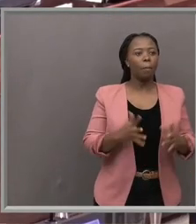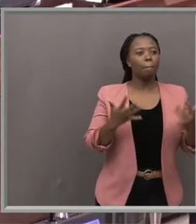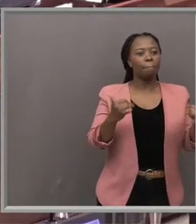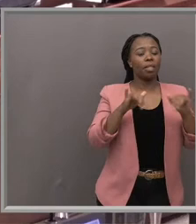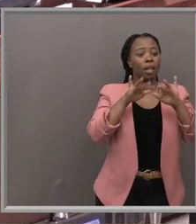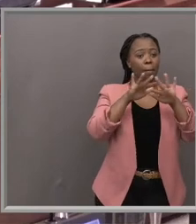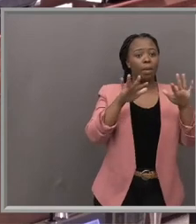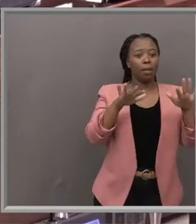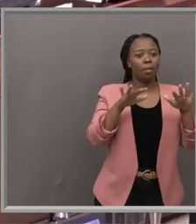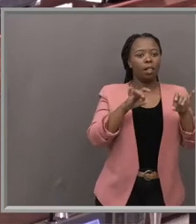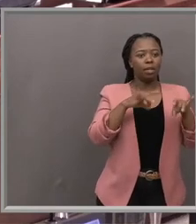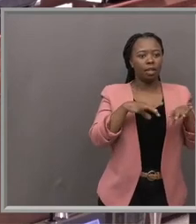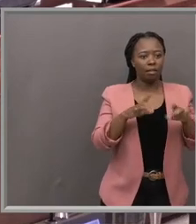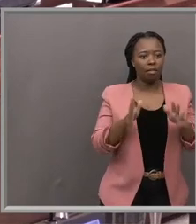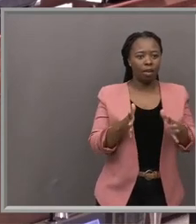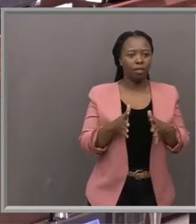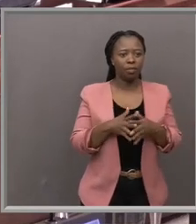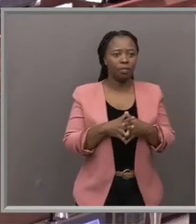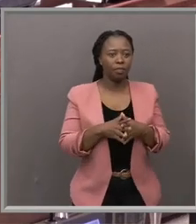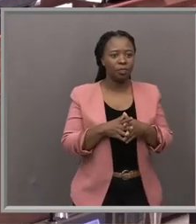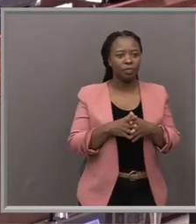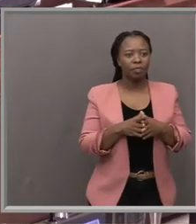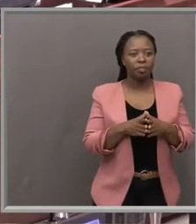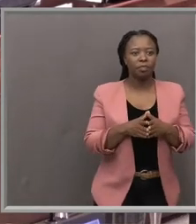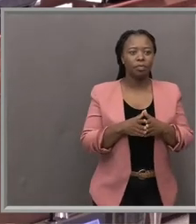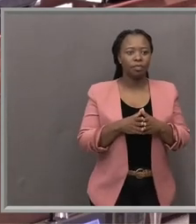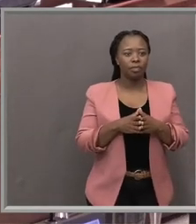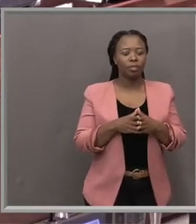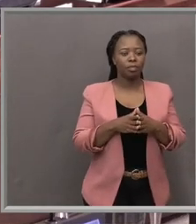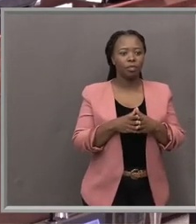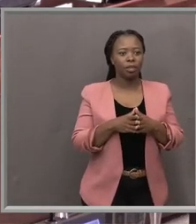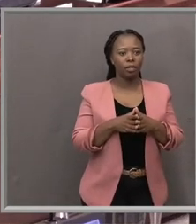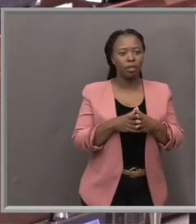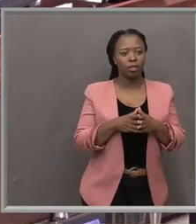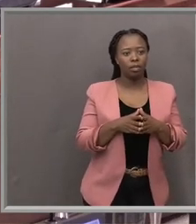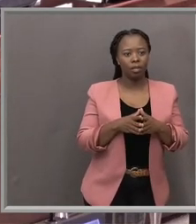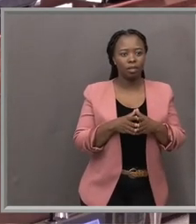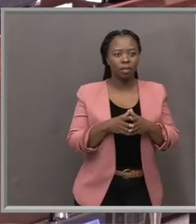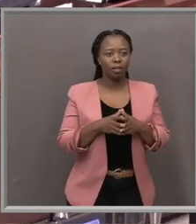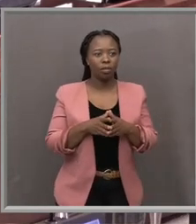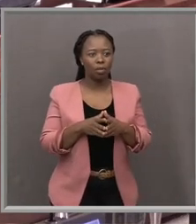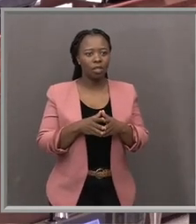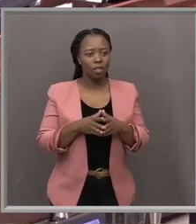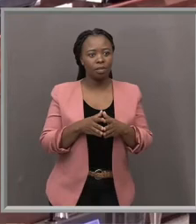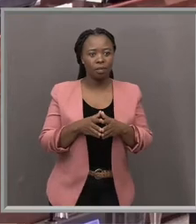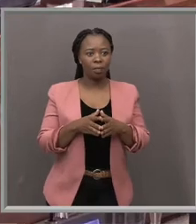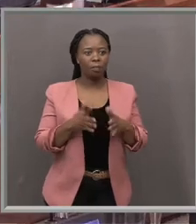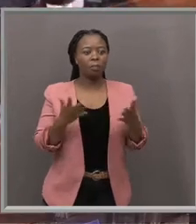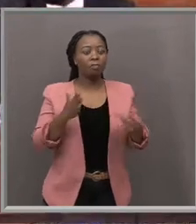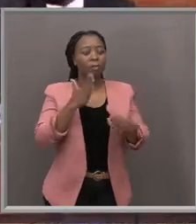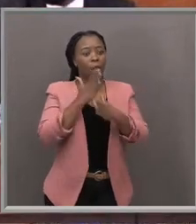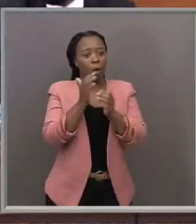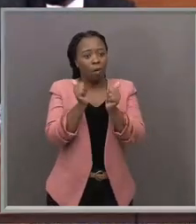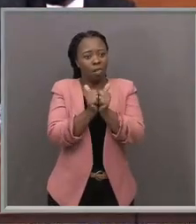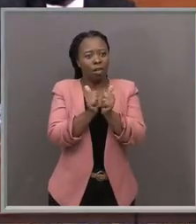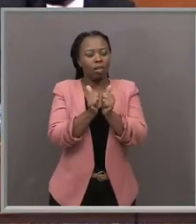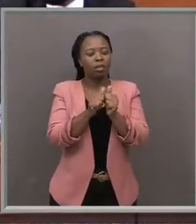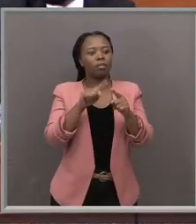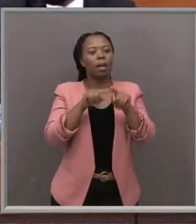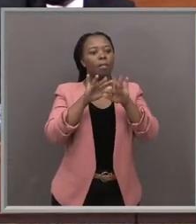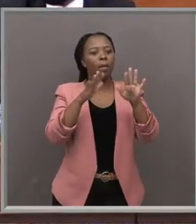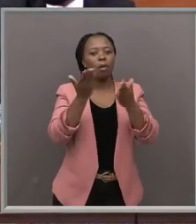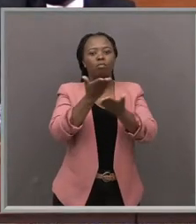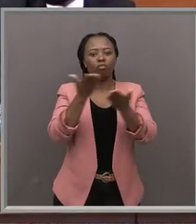people have suffered. Many relatives, friends, colleagues, and fellow compatriots have